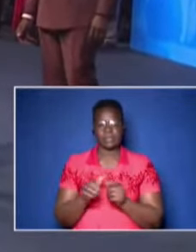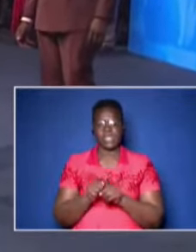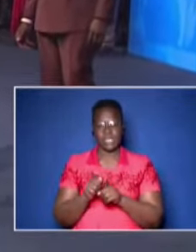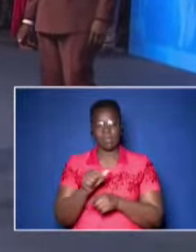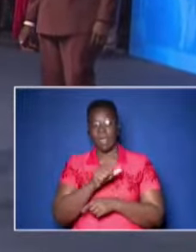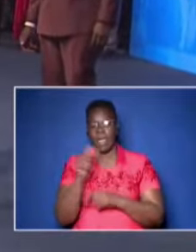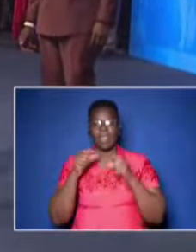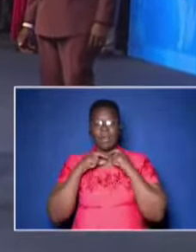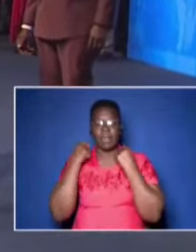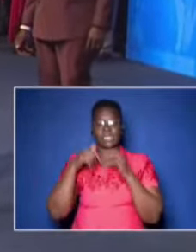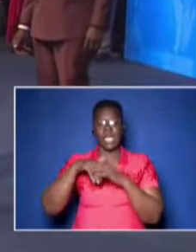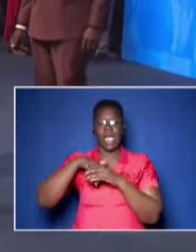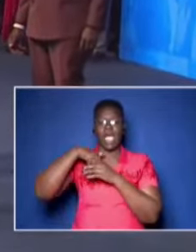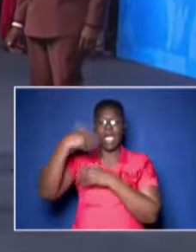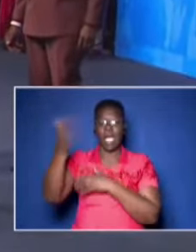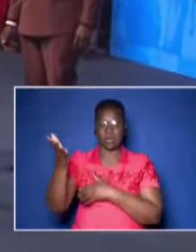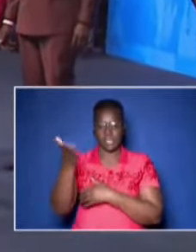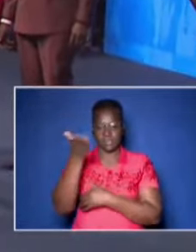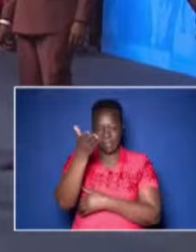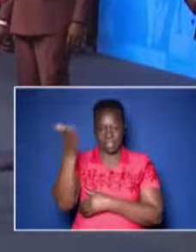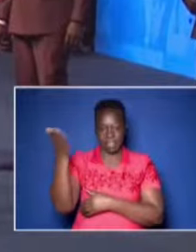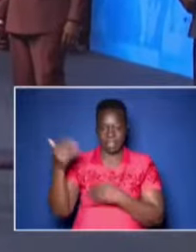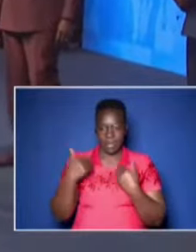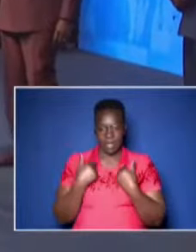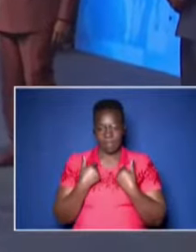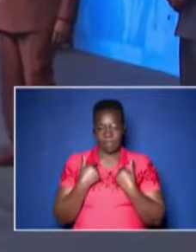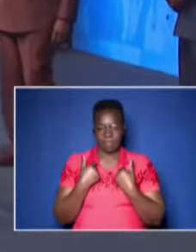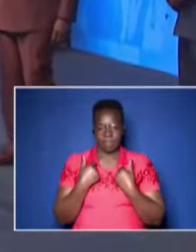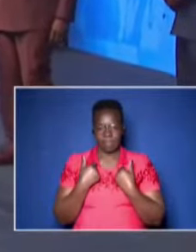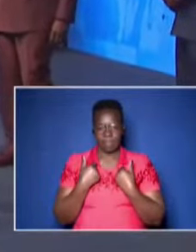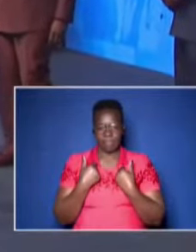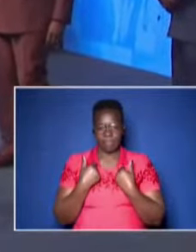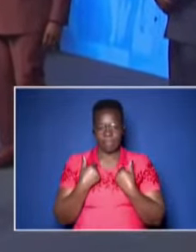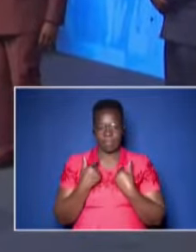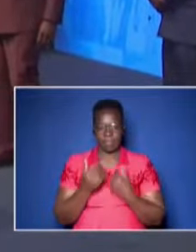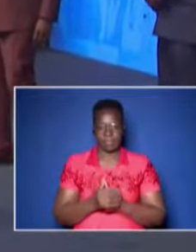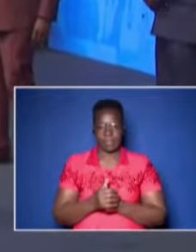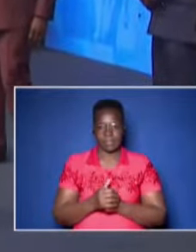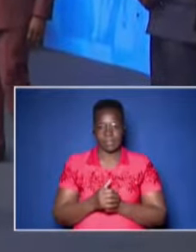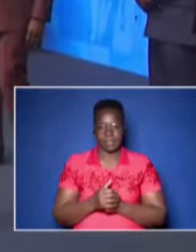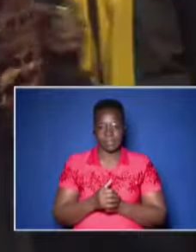so people couldn't get in so some of them have been outside